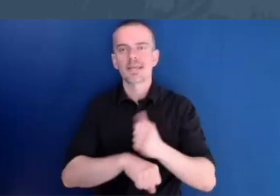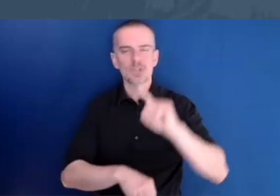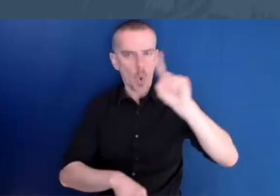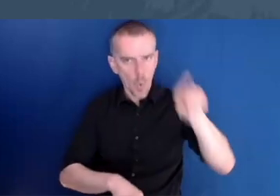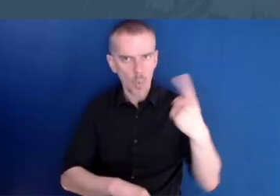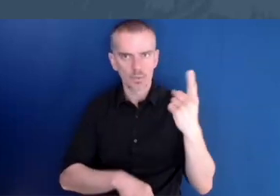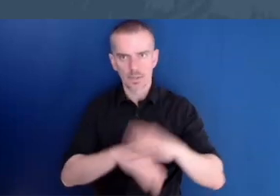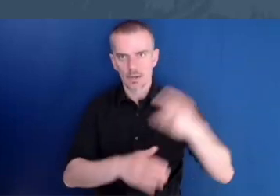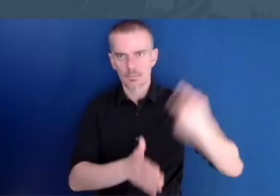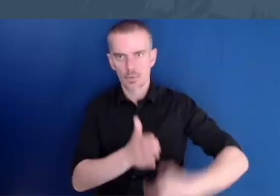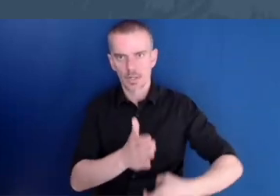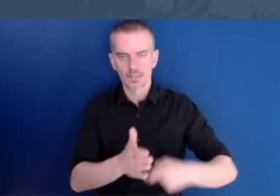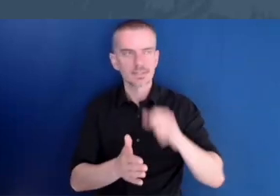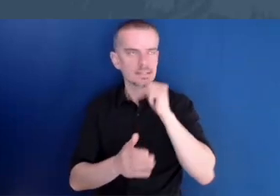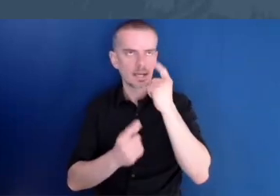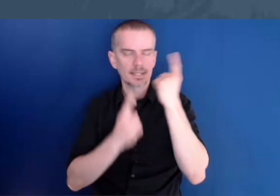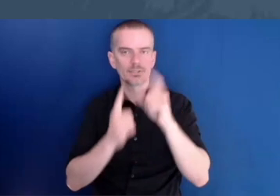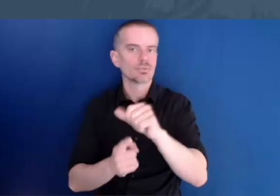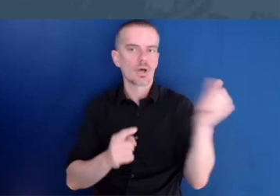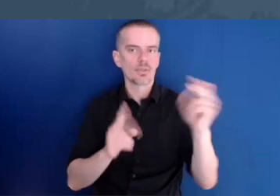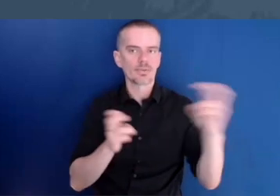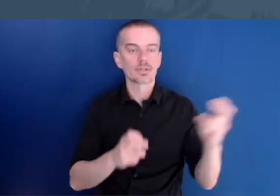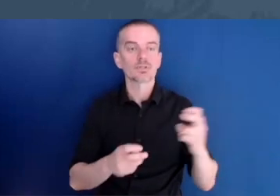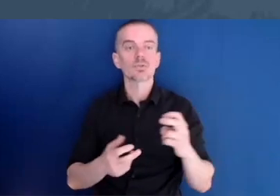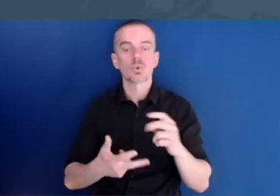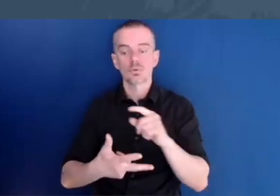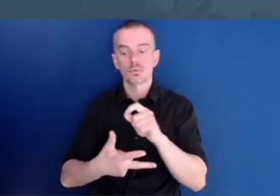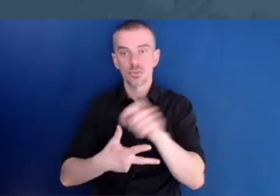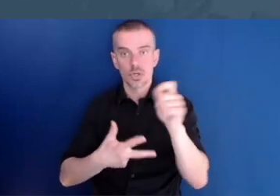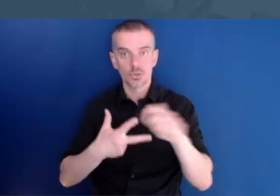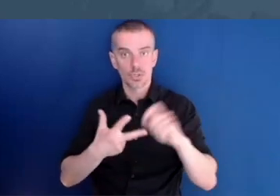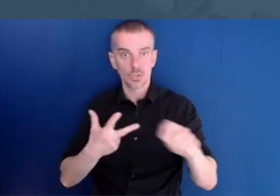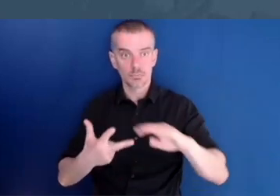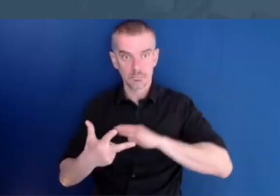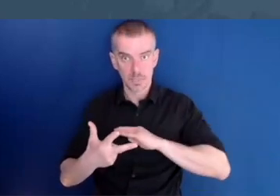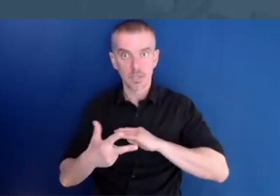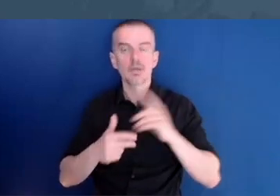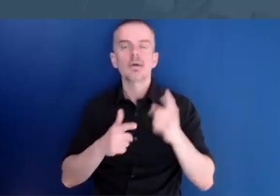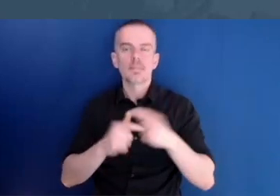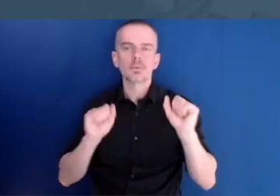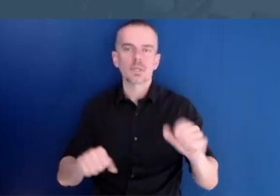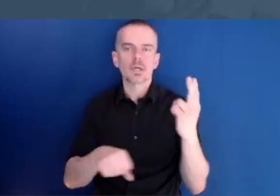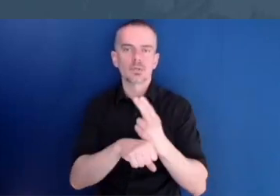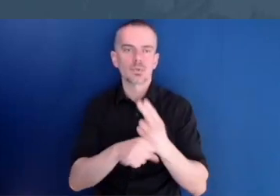other factors. So we need to meet all three of these criteria in order to use a sealed bid.